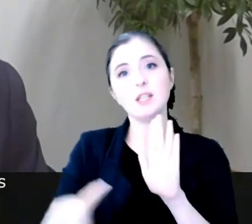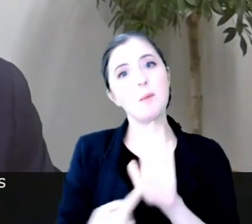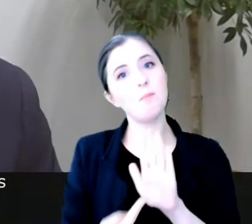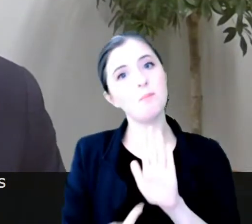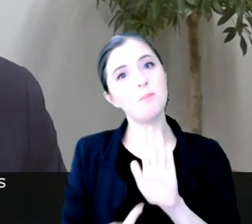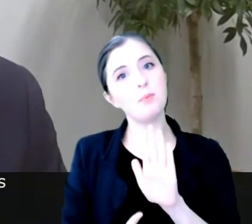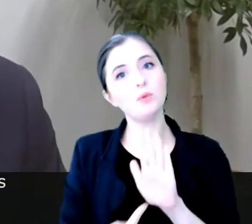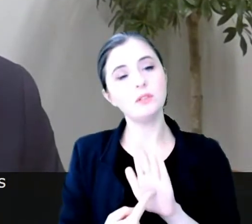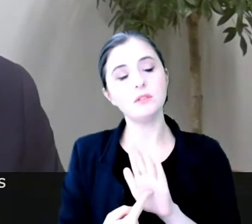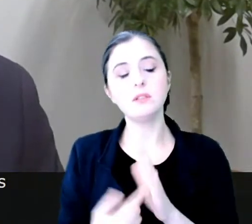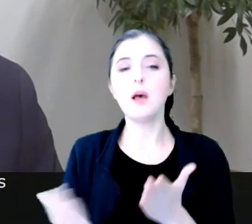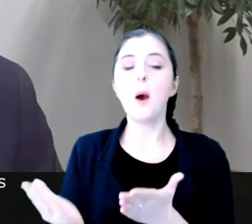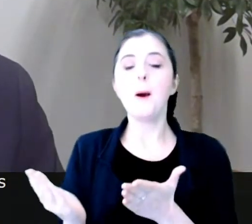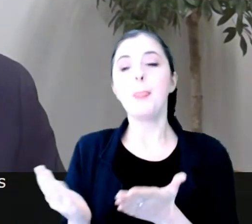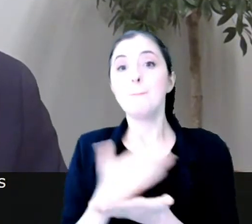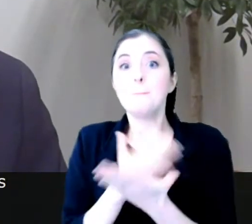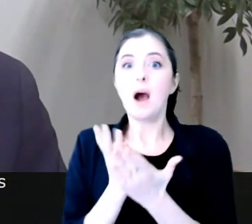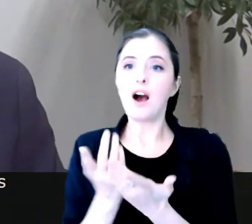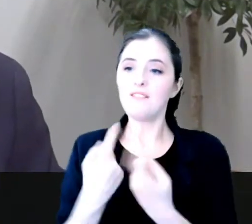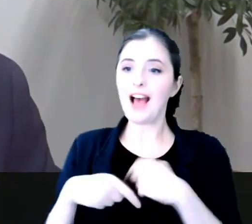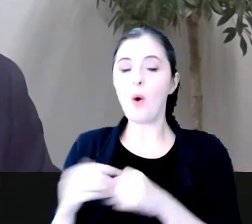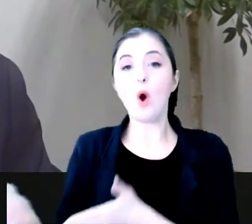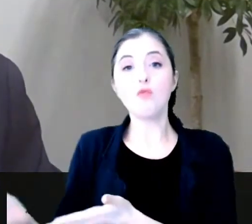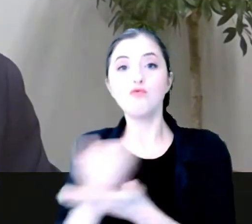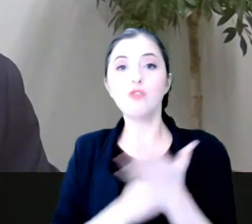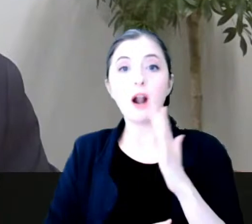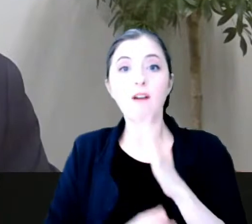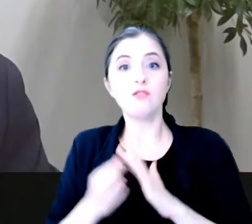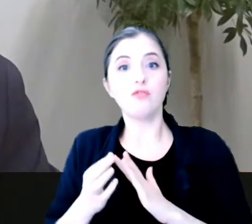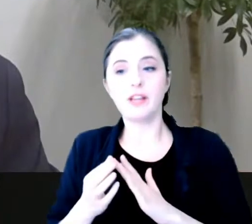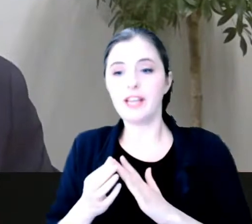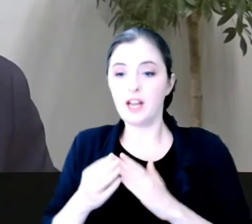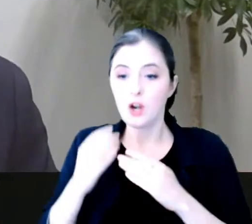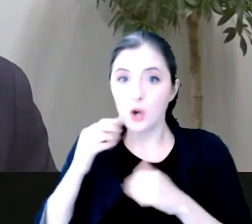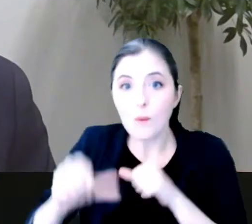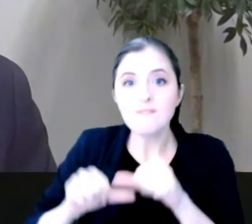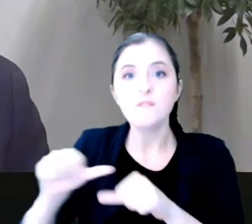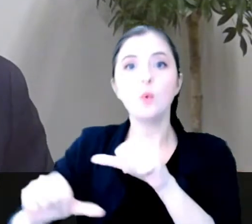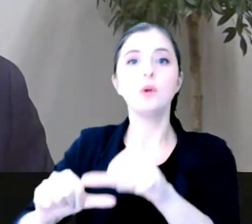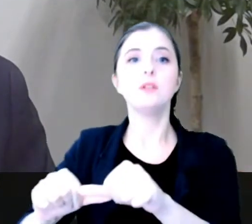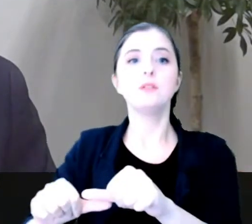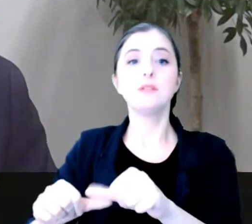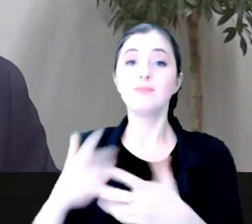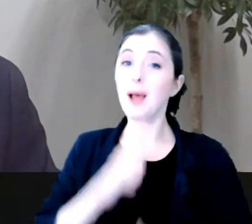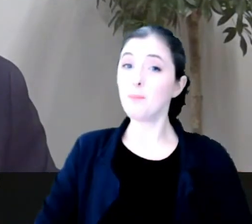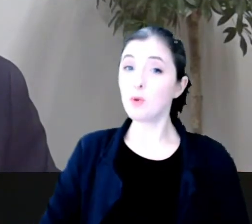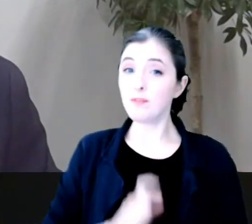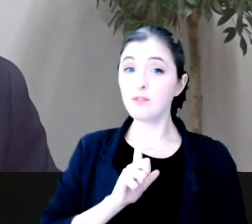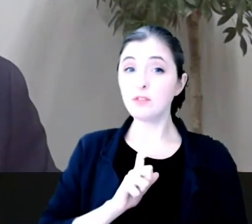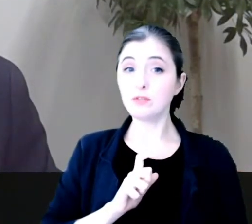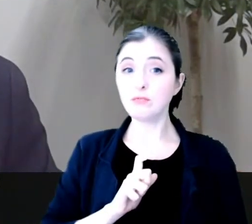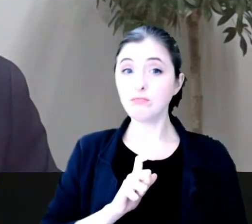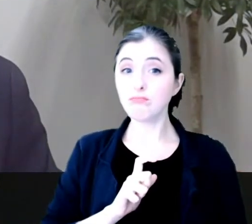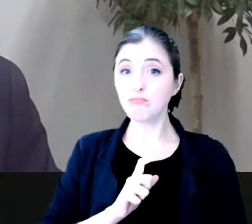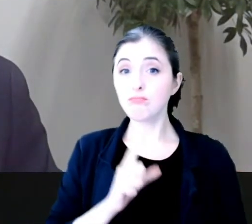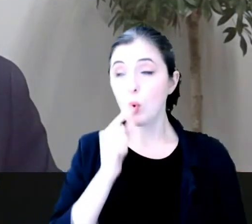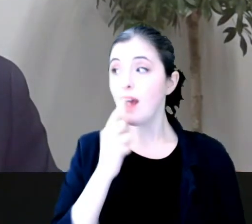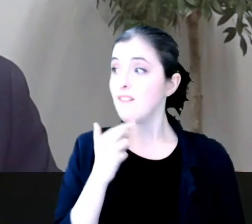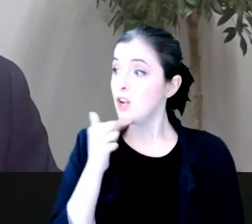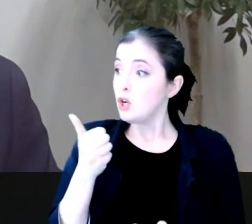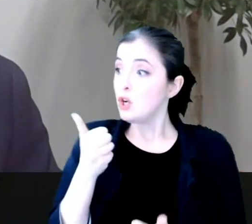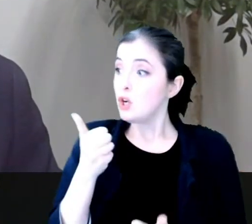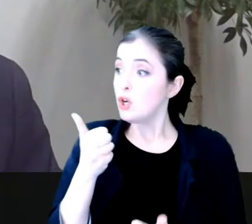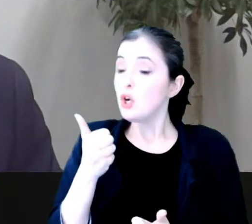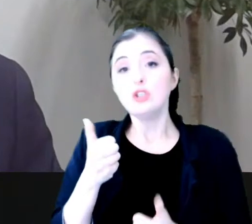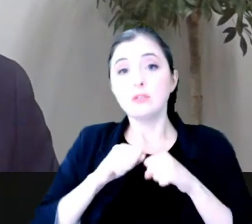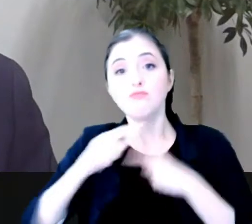our recovery going forward. And so I'm confident that we will have a good rollout of the vaccine